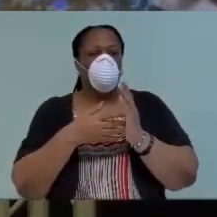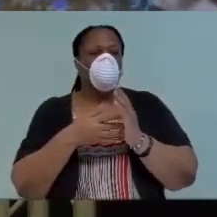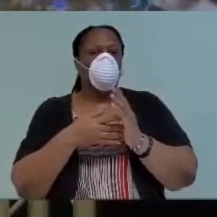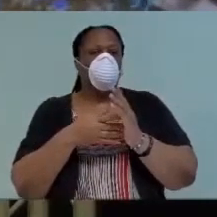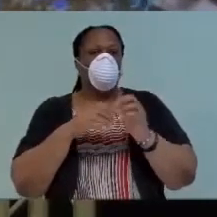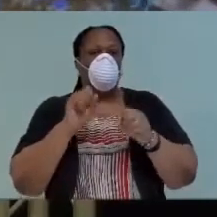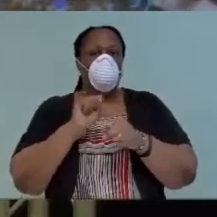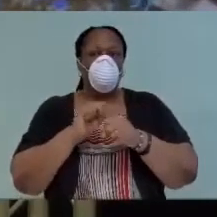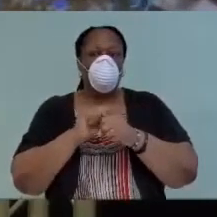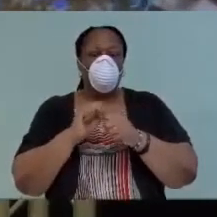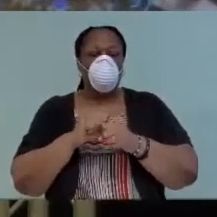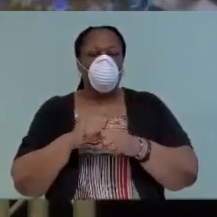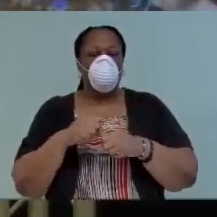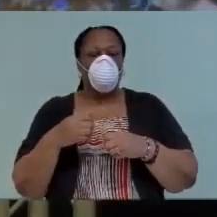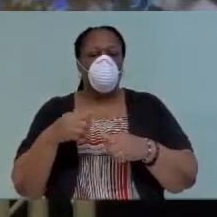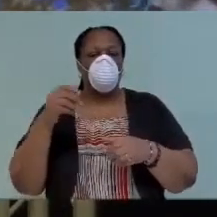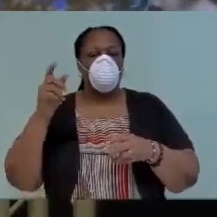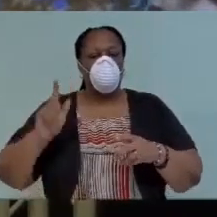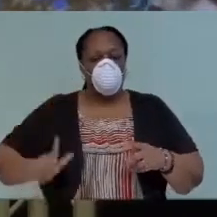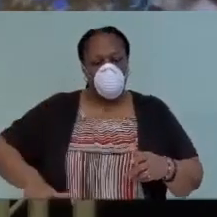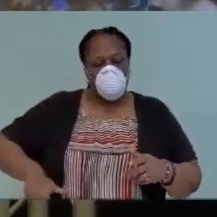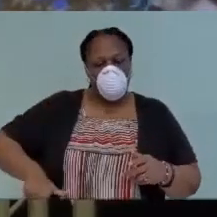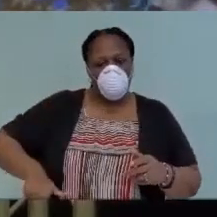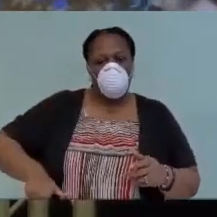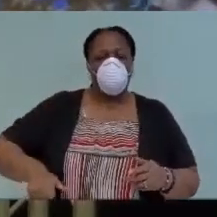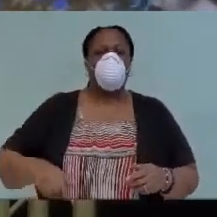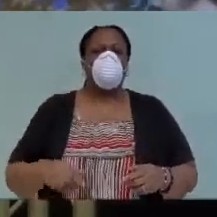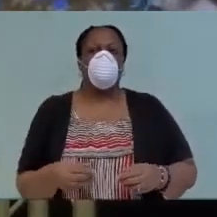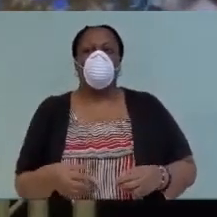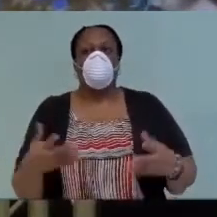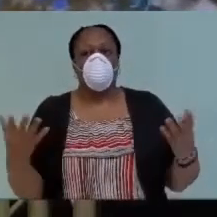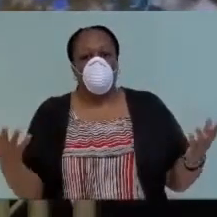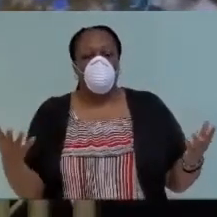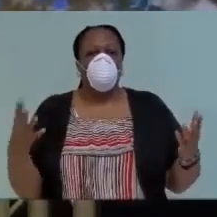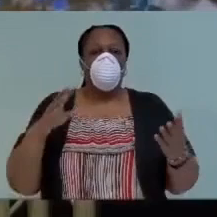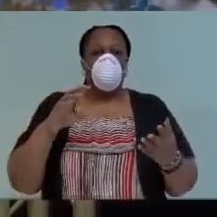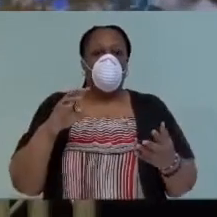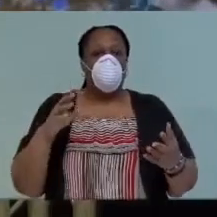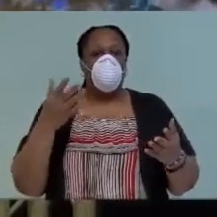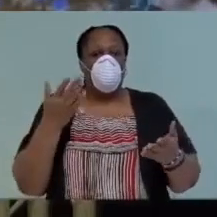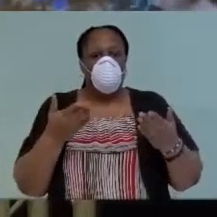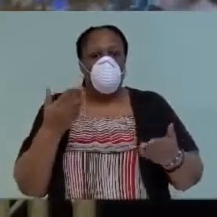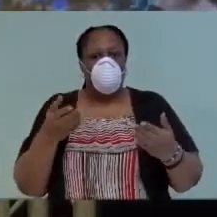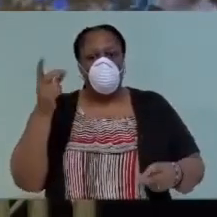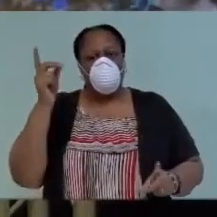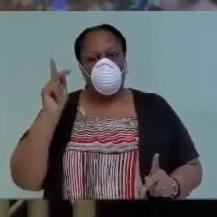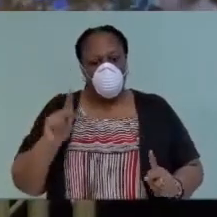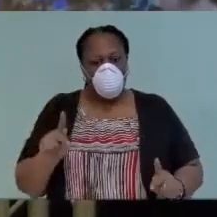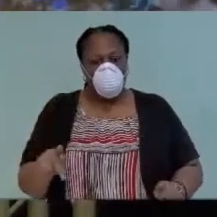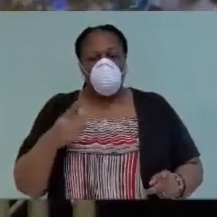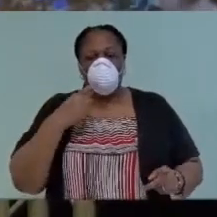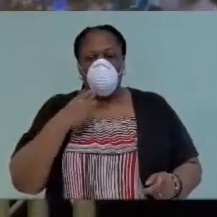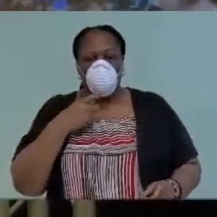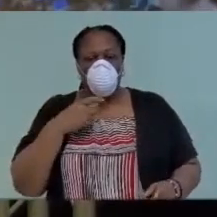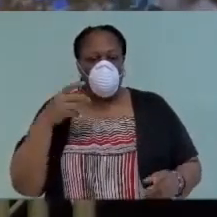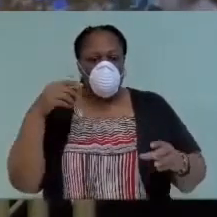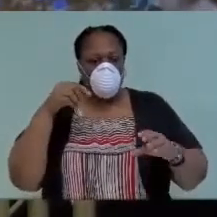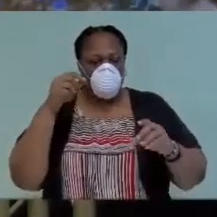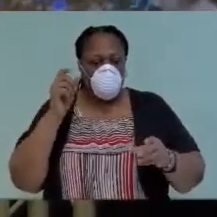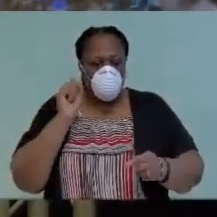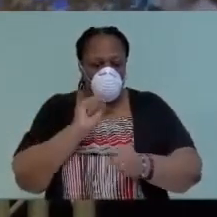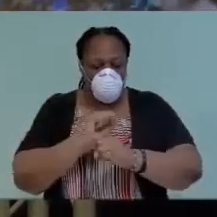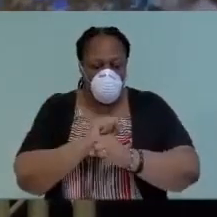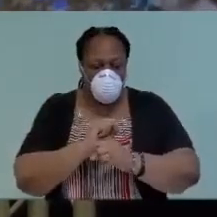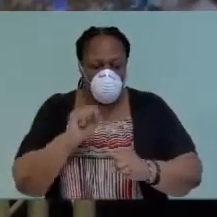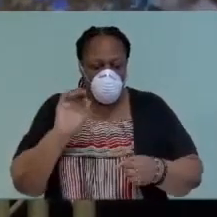traveling. We therefore see that 1, it is not possible to test everyone, and 2, there are a number of factors